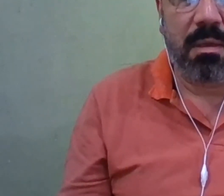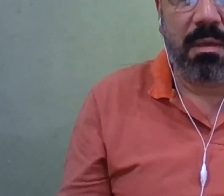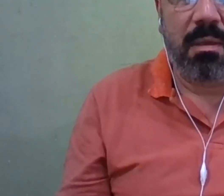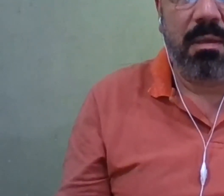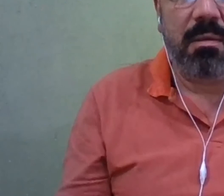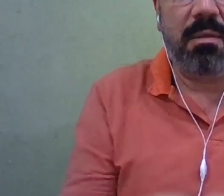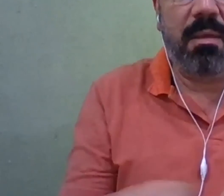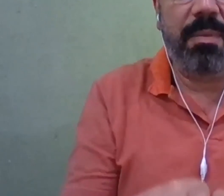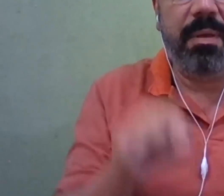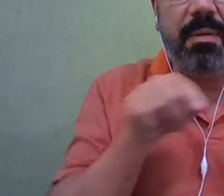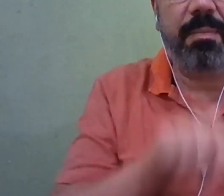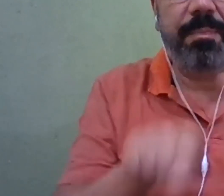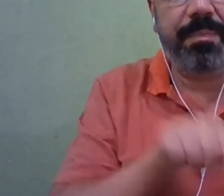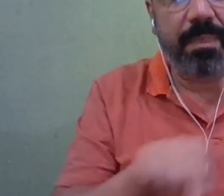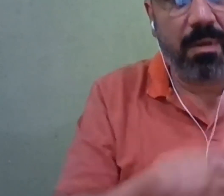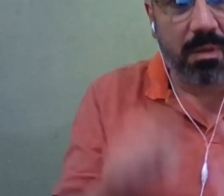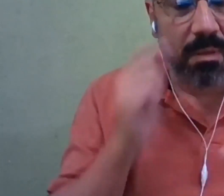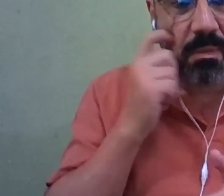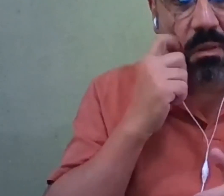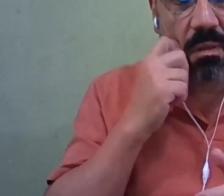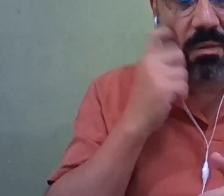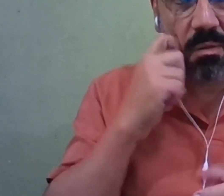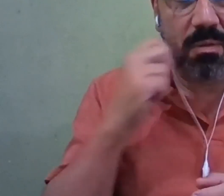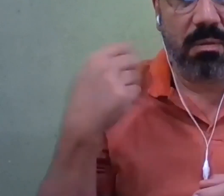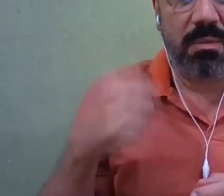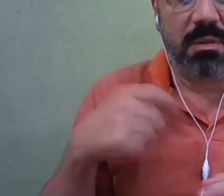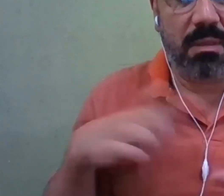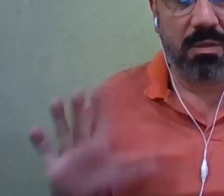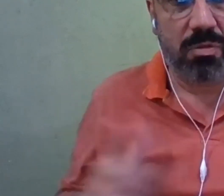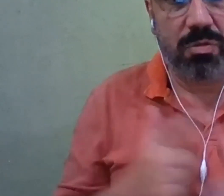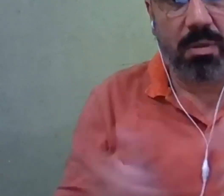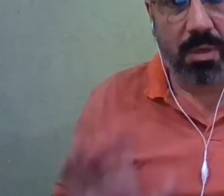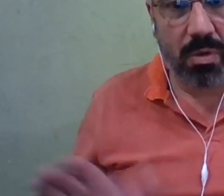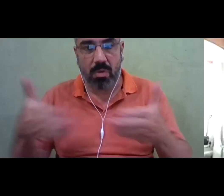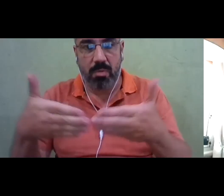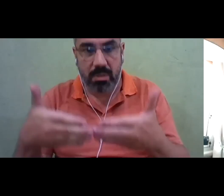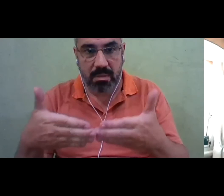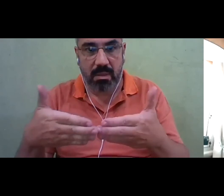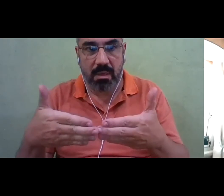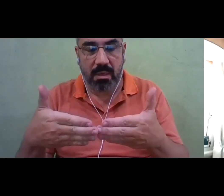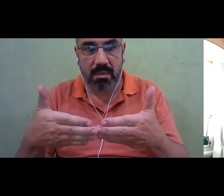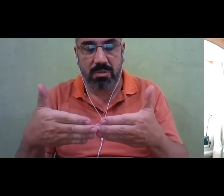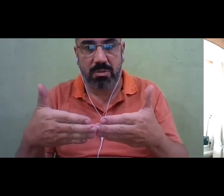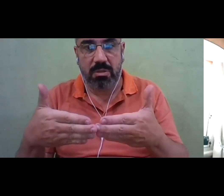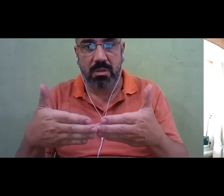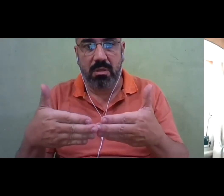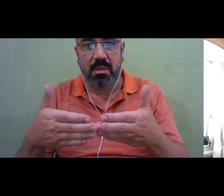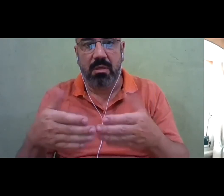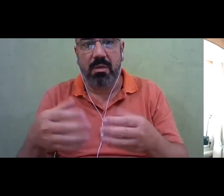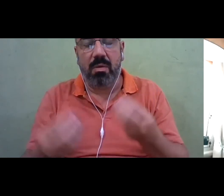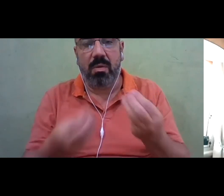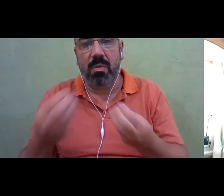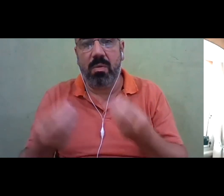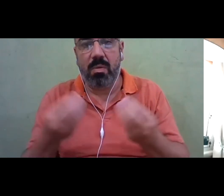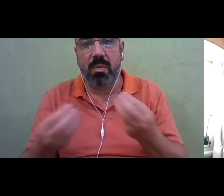question. It's a product of the general community, which has failed to provide for people that may be blind or may be deaf or